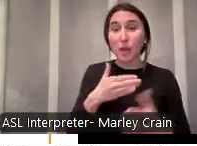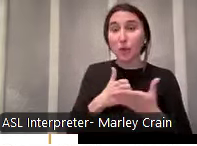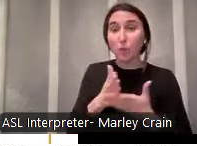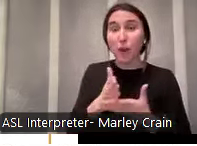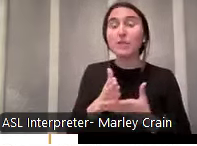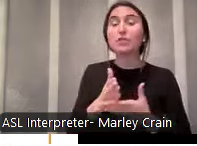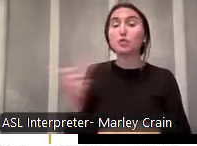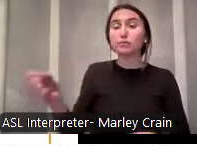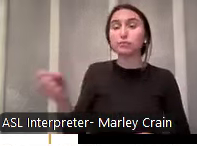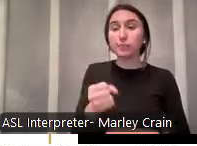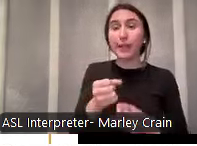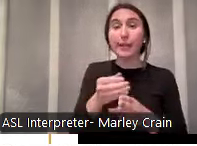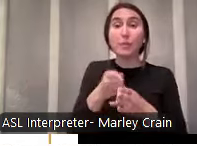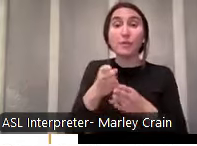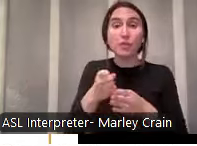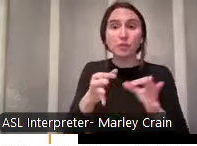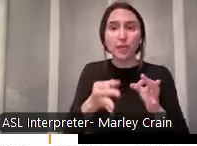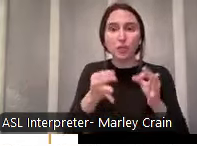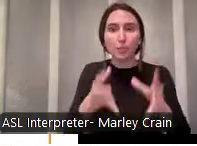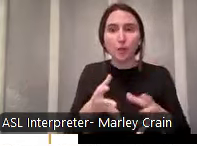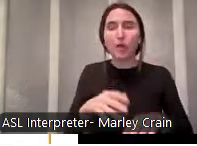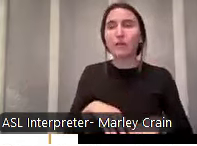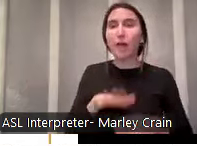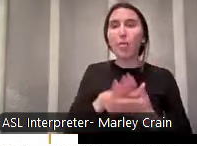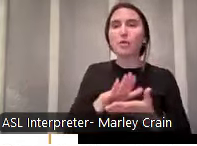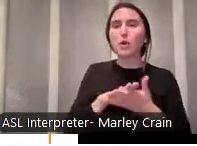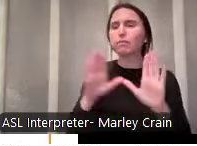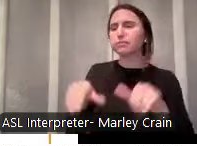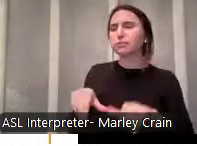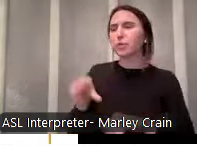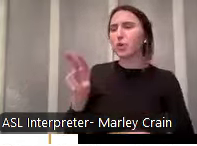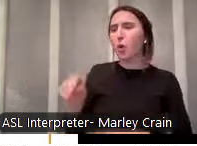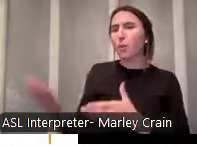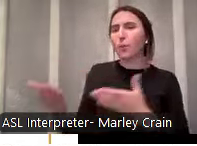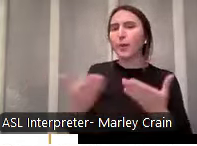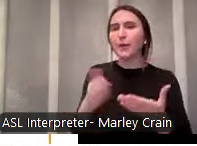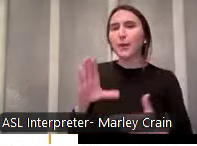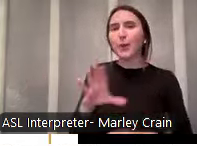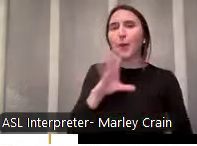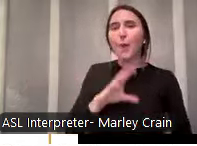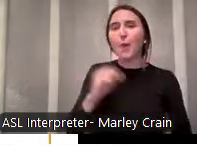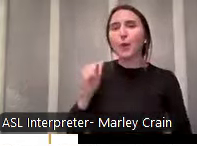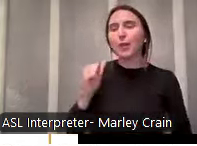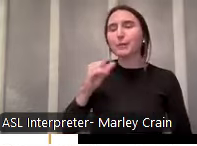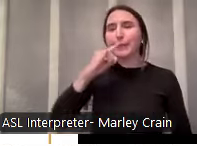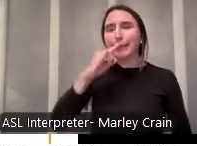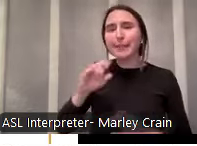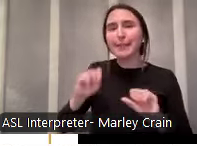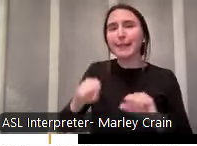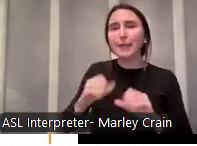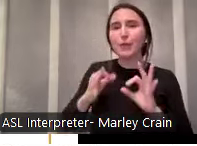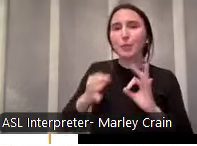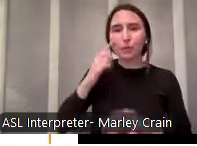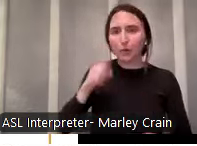for example. And they should provide an interpreter at school meetings and events. There's these DOE